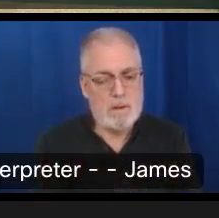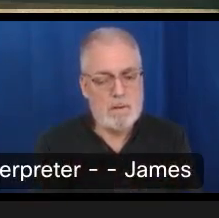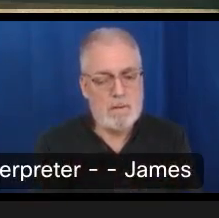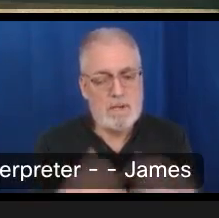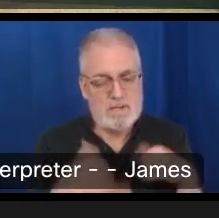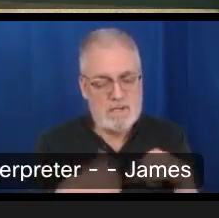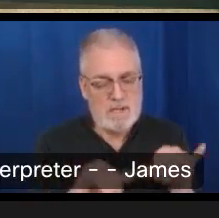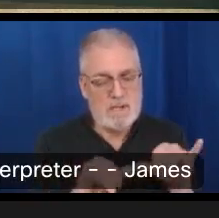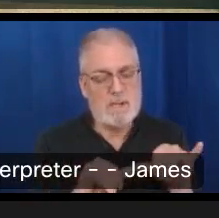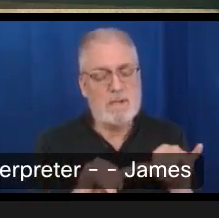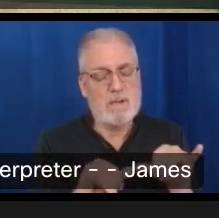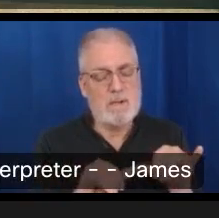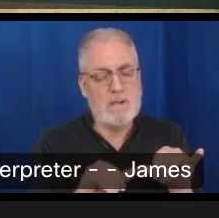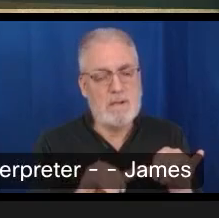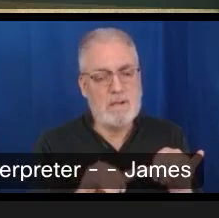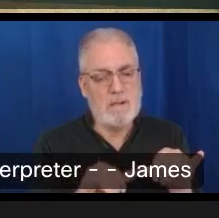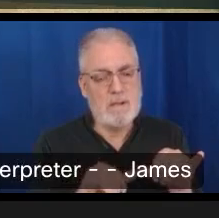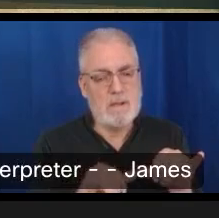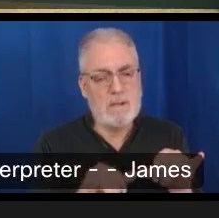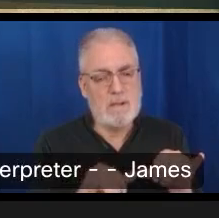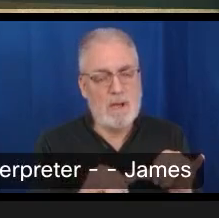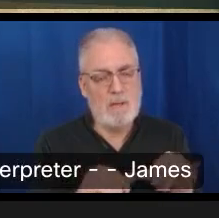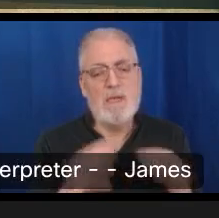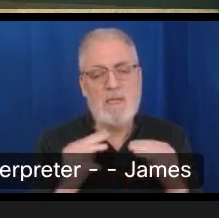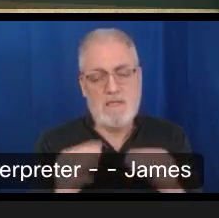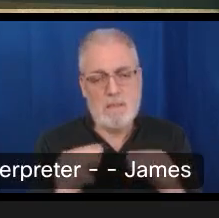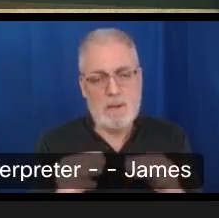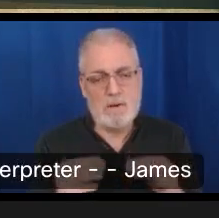everything. I think the mentorship is a good idea.